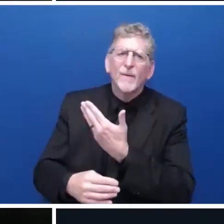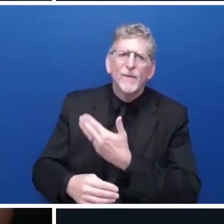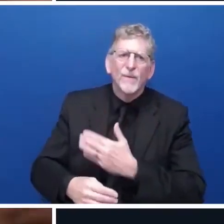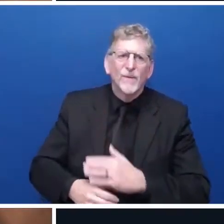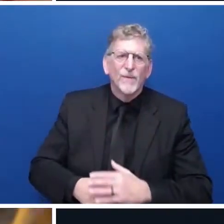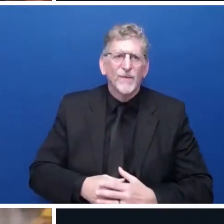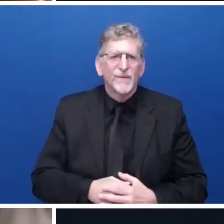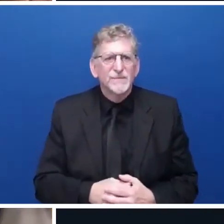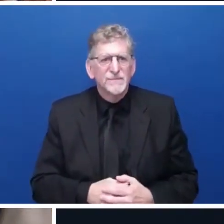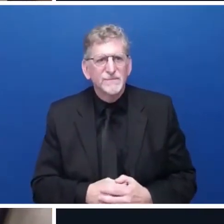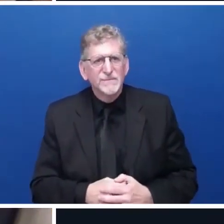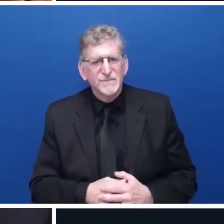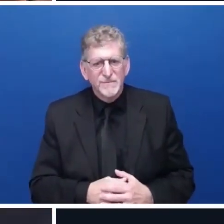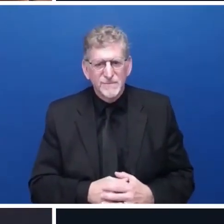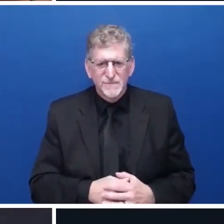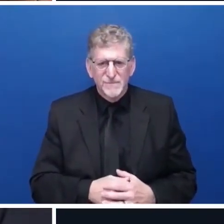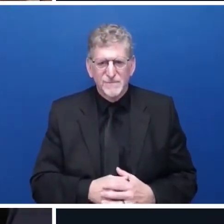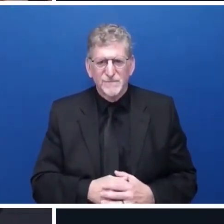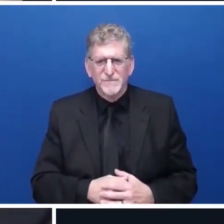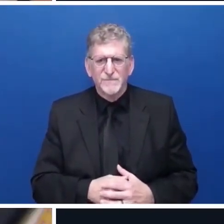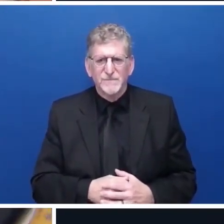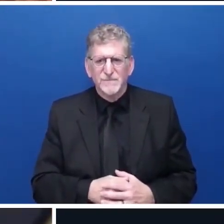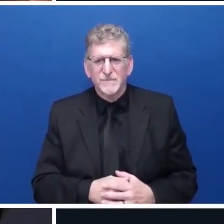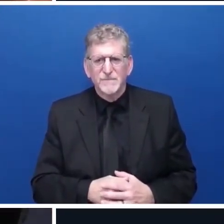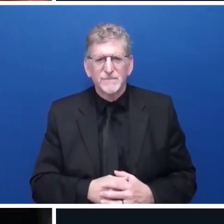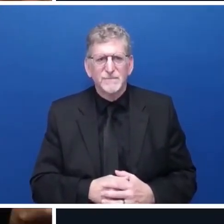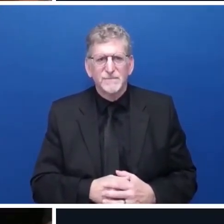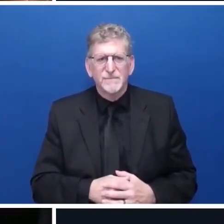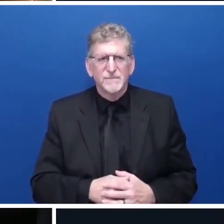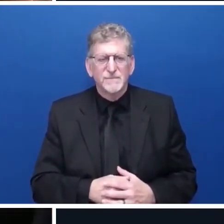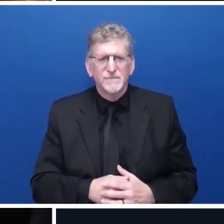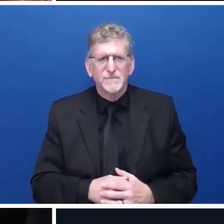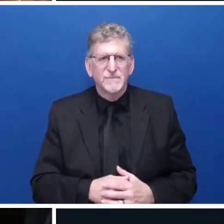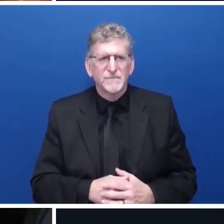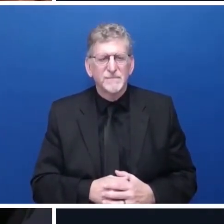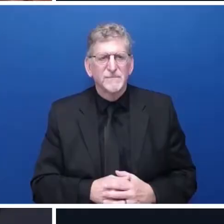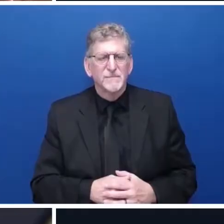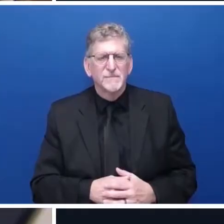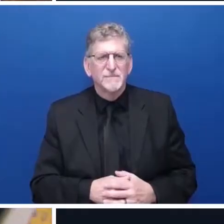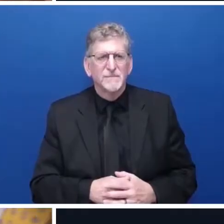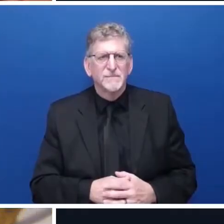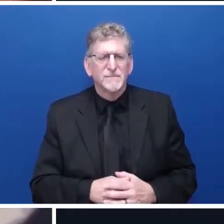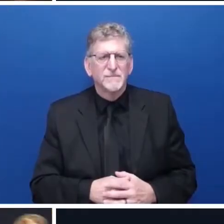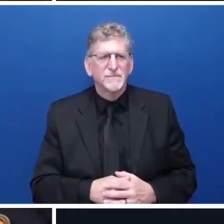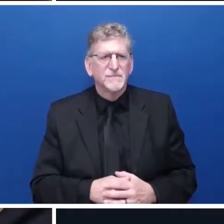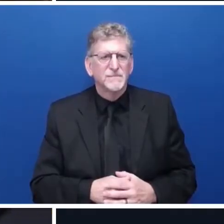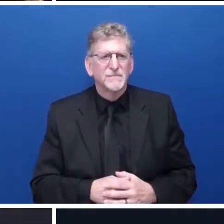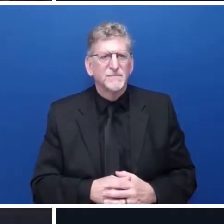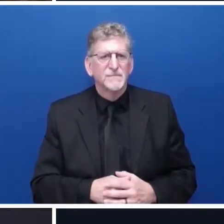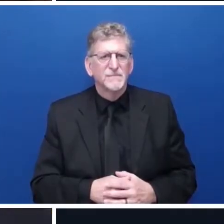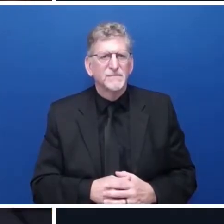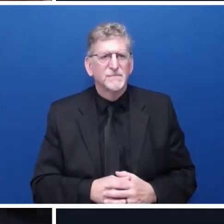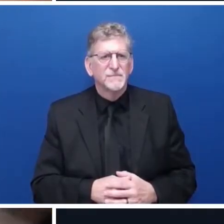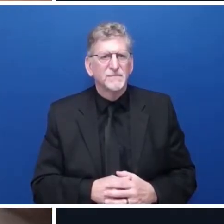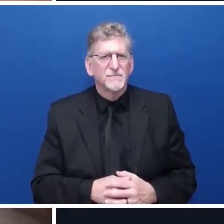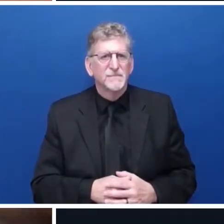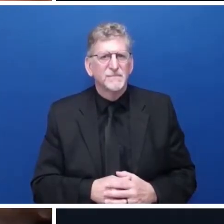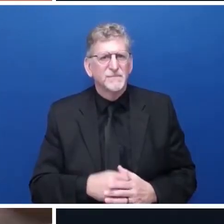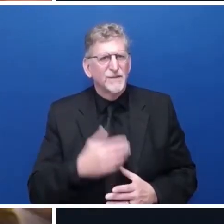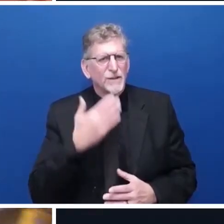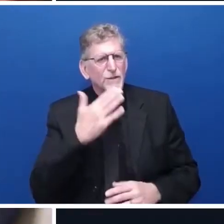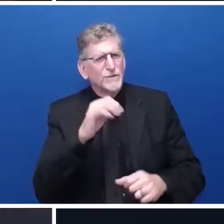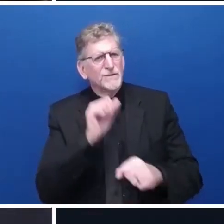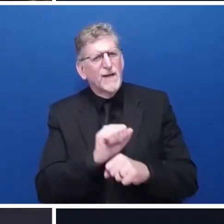Very well done, sir. We'll see you Friday, Mr. President. Great job. Oh, good. See you. See you. Thank you. Well done. God